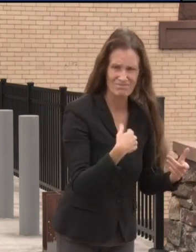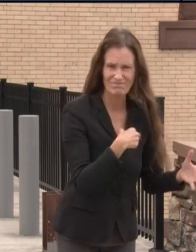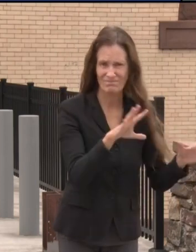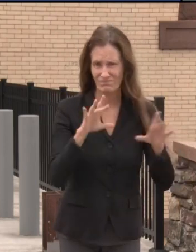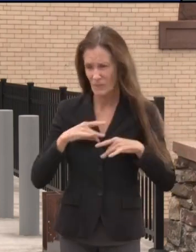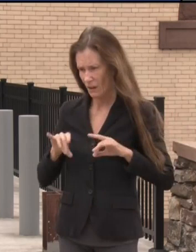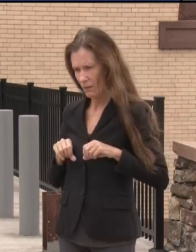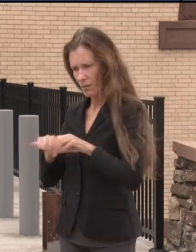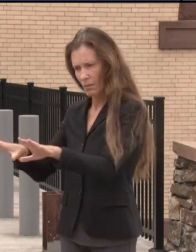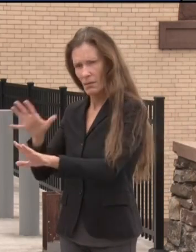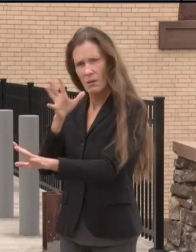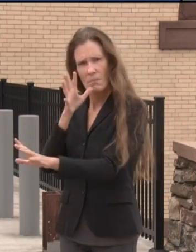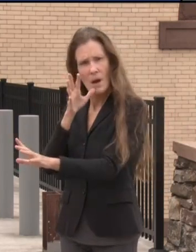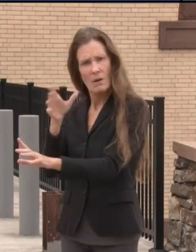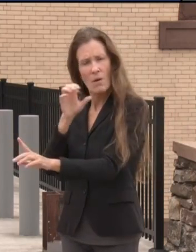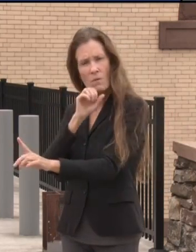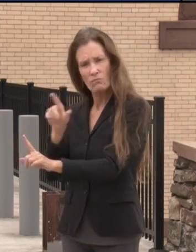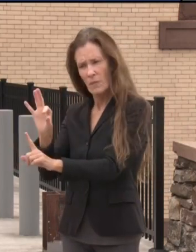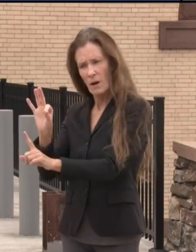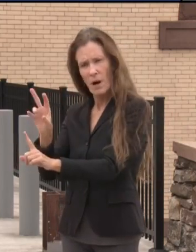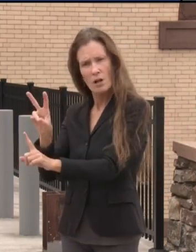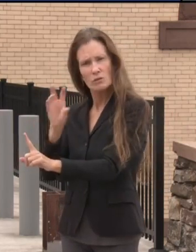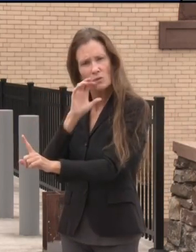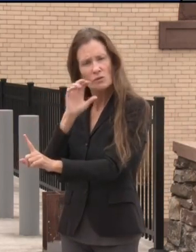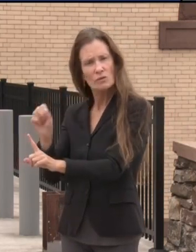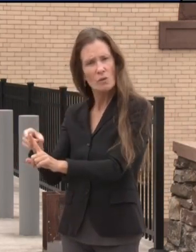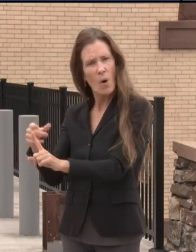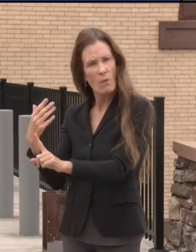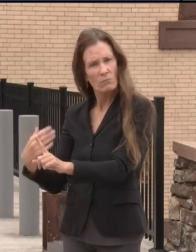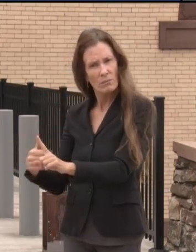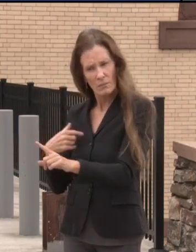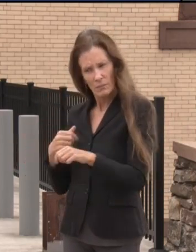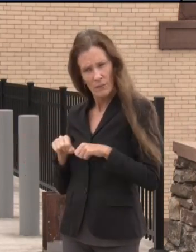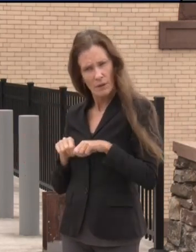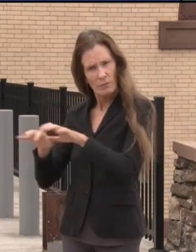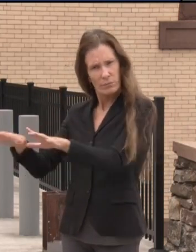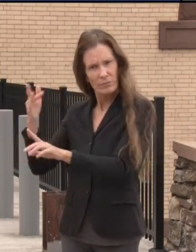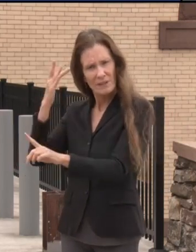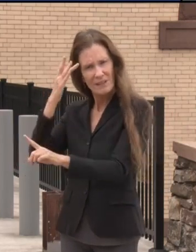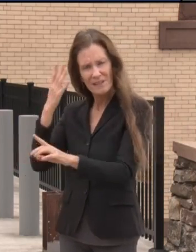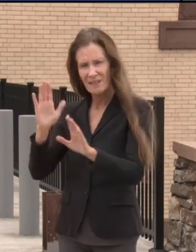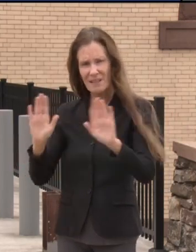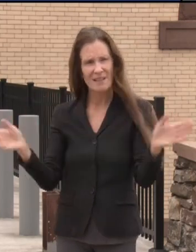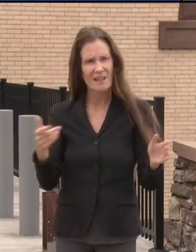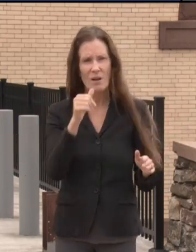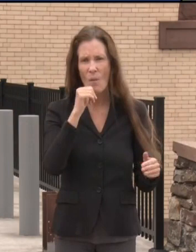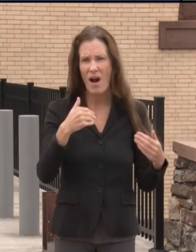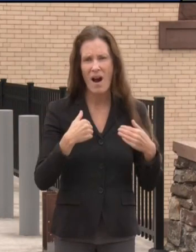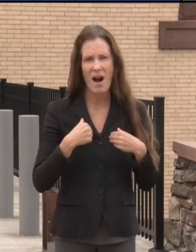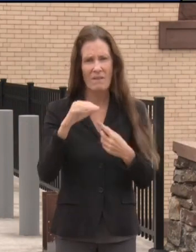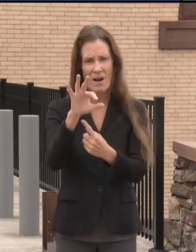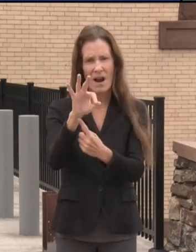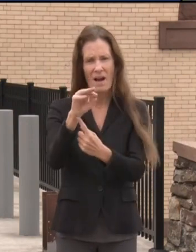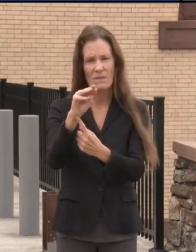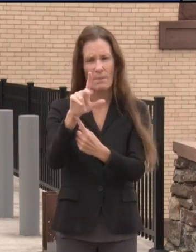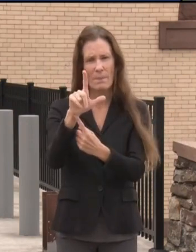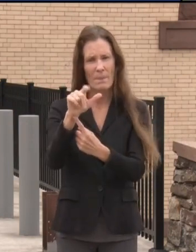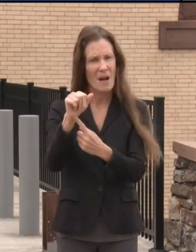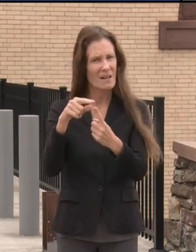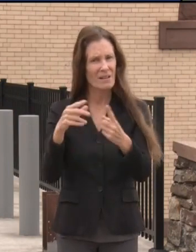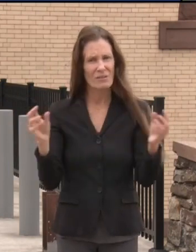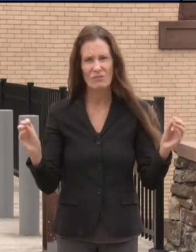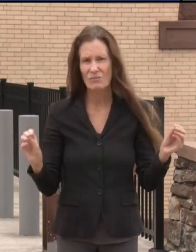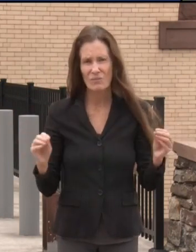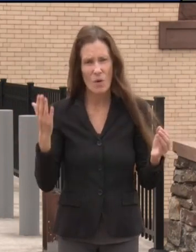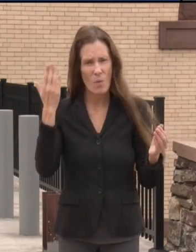take unpaid leave under the Family and Medical Leave Act. She was ineligible for paid leave under the Federal